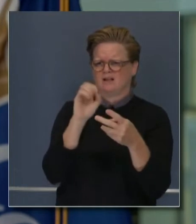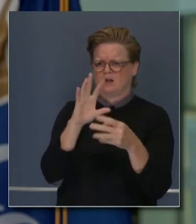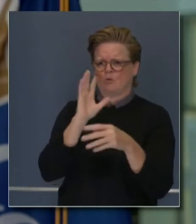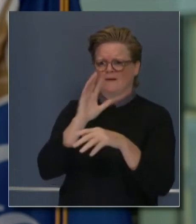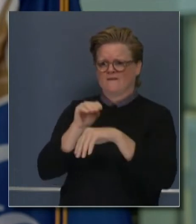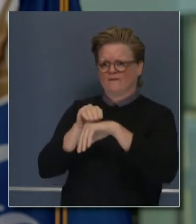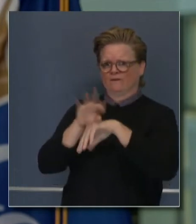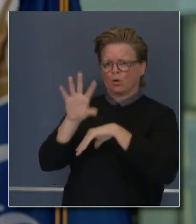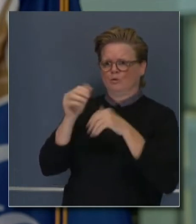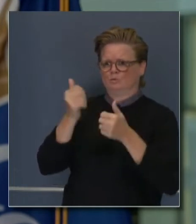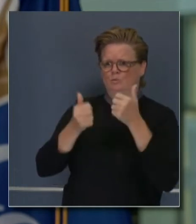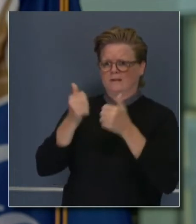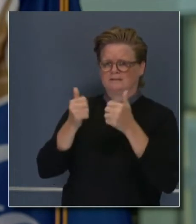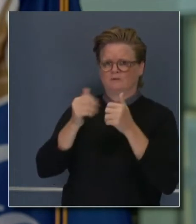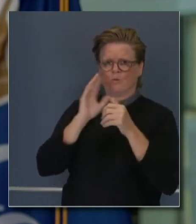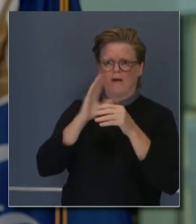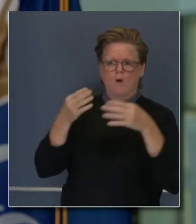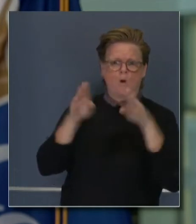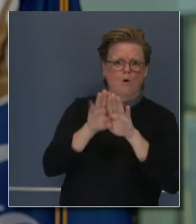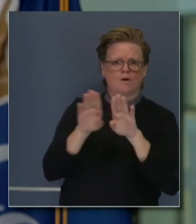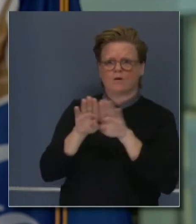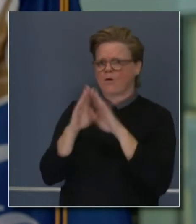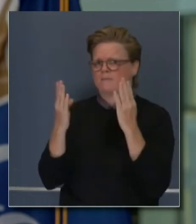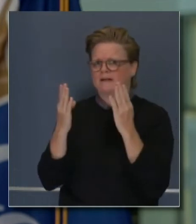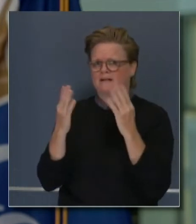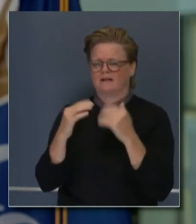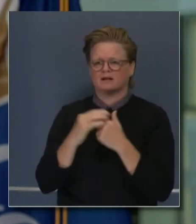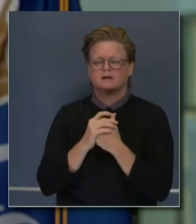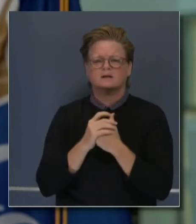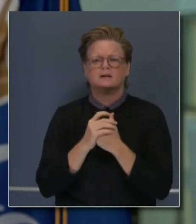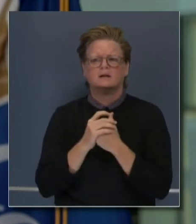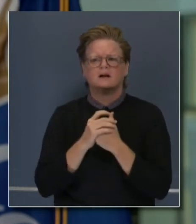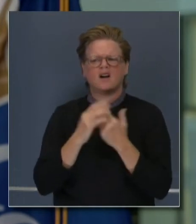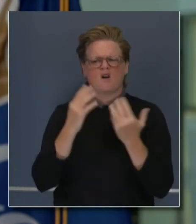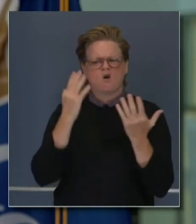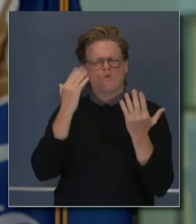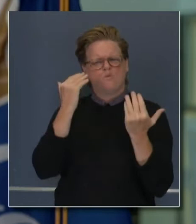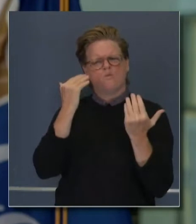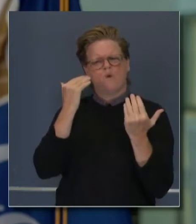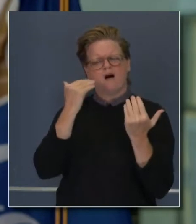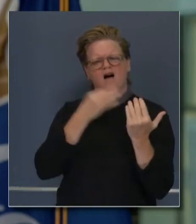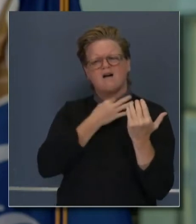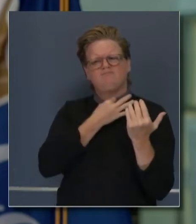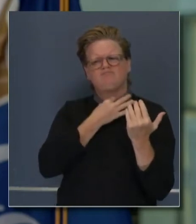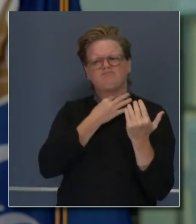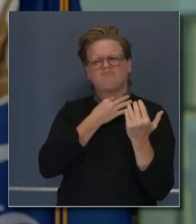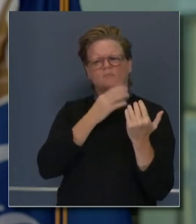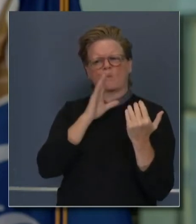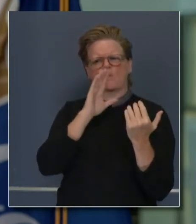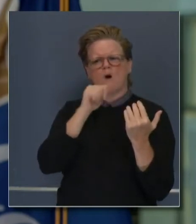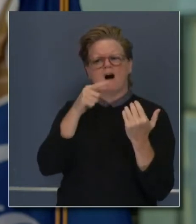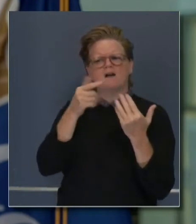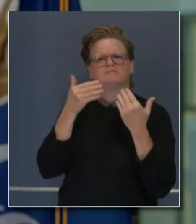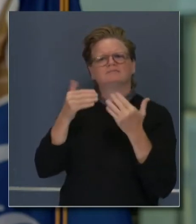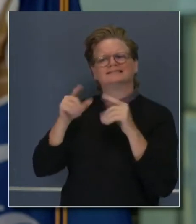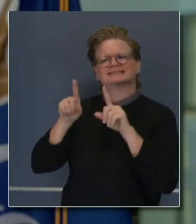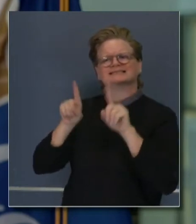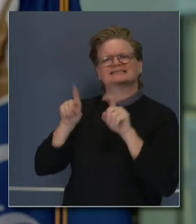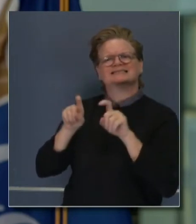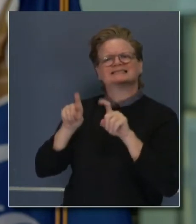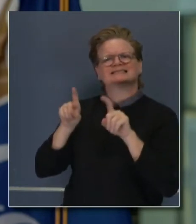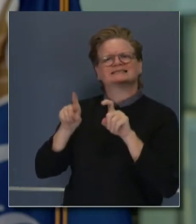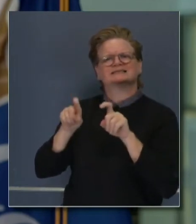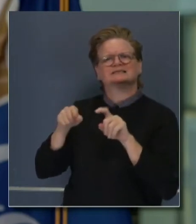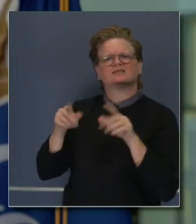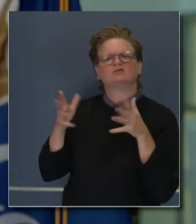that out of the reopening framework and instead look to testing metrics? Yeah, it's a conversation we've had throughout this process for